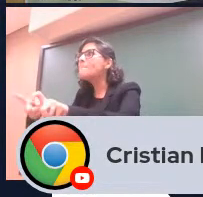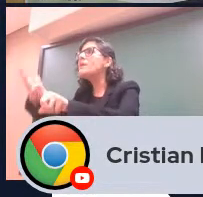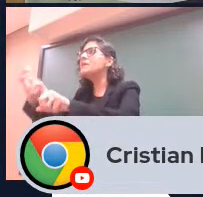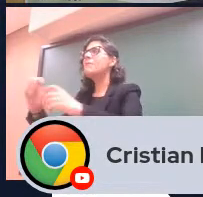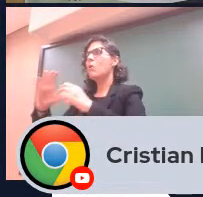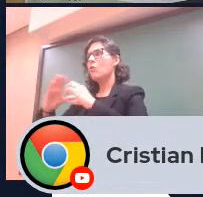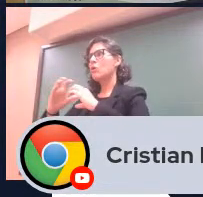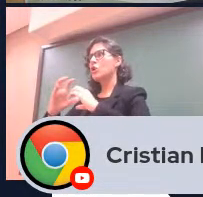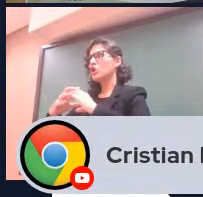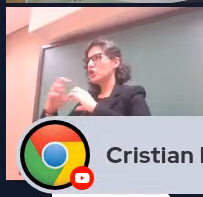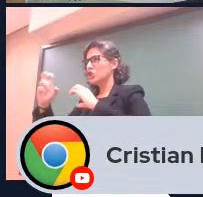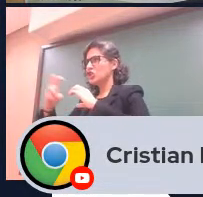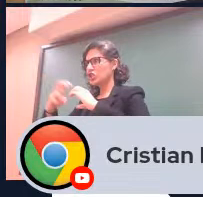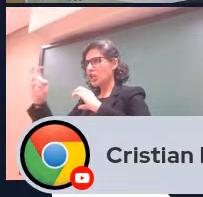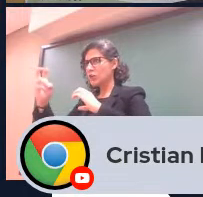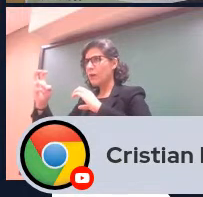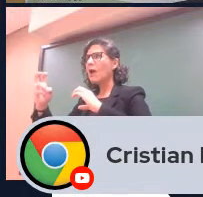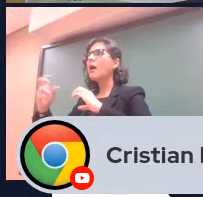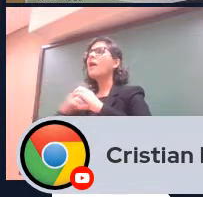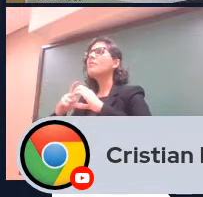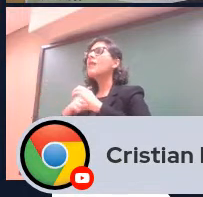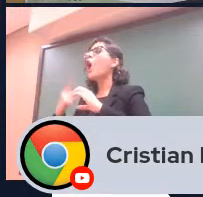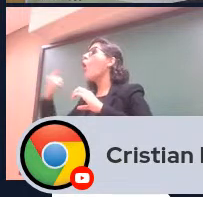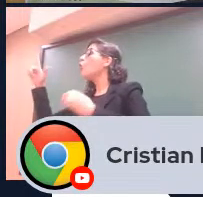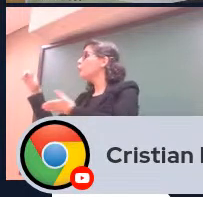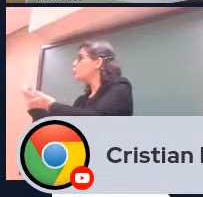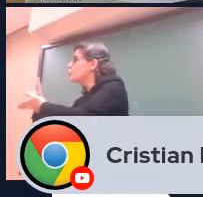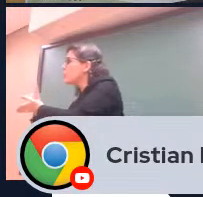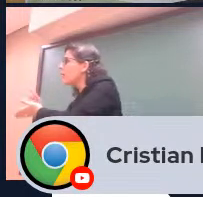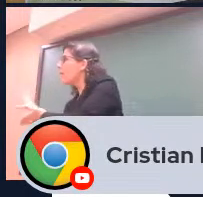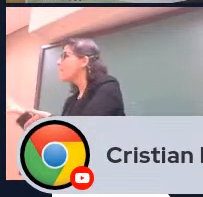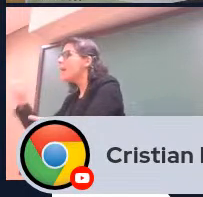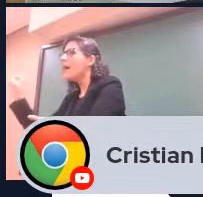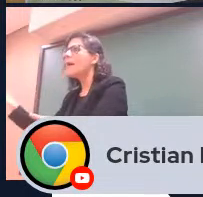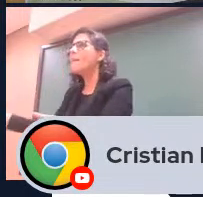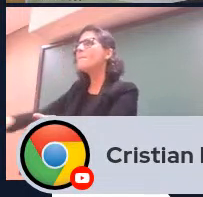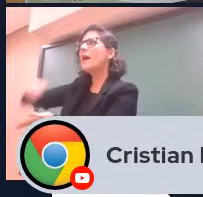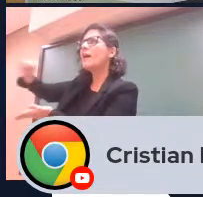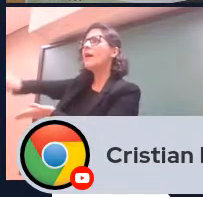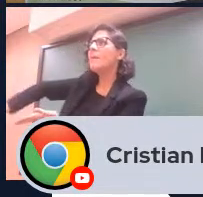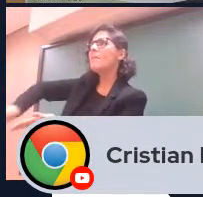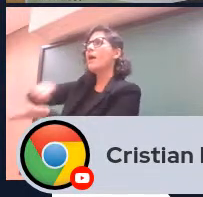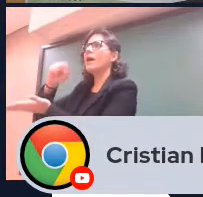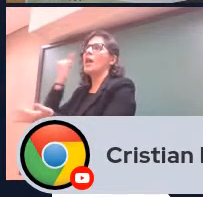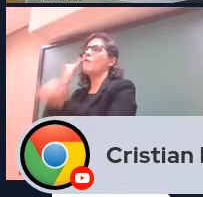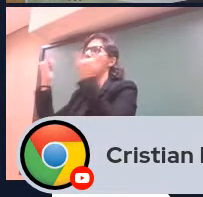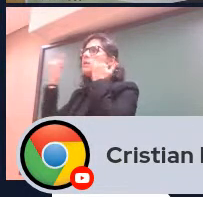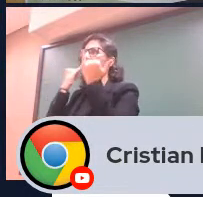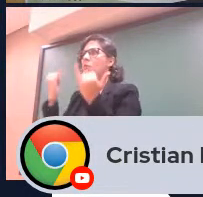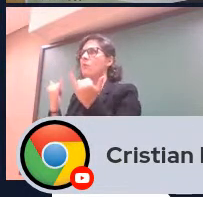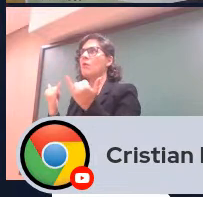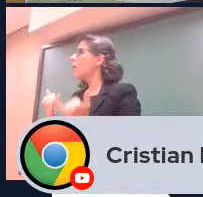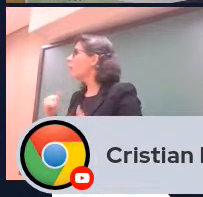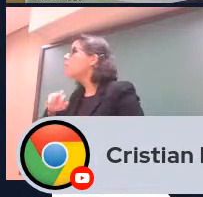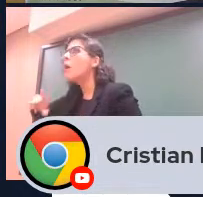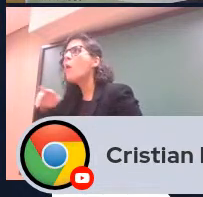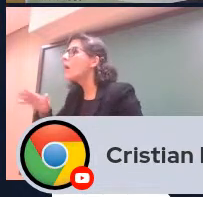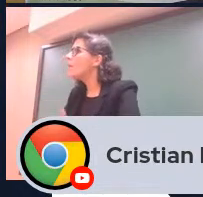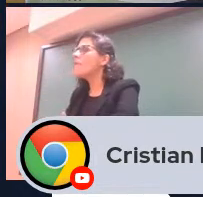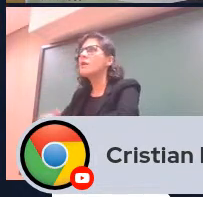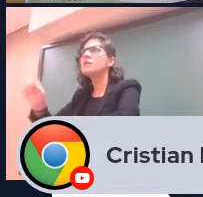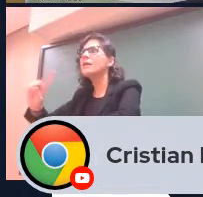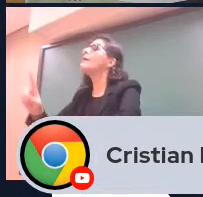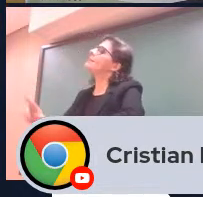ChatGPT reproduces is taken wholesale from other dictionaries. It's not supposed to do that, but it did it.